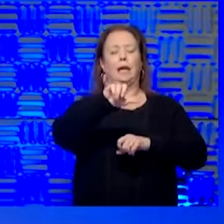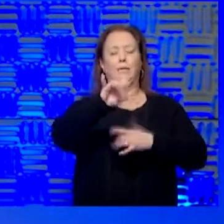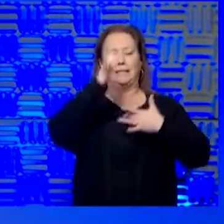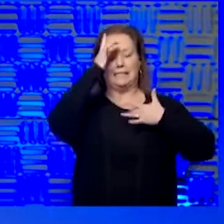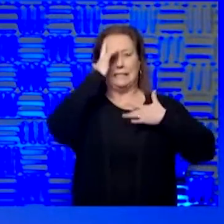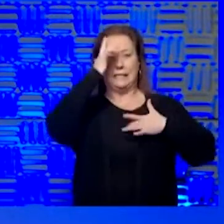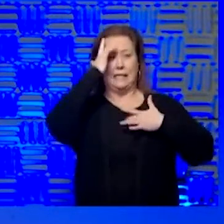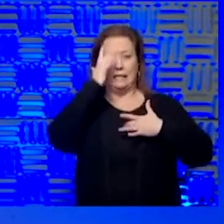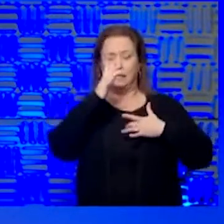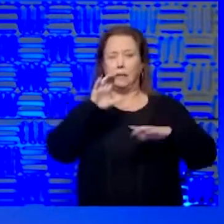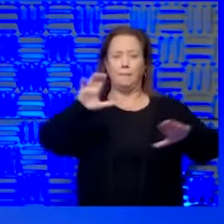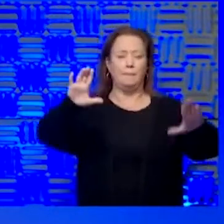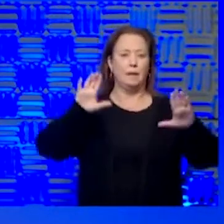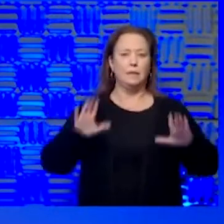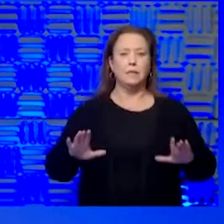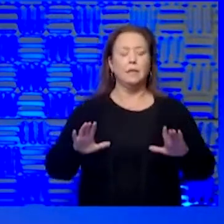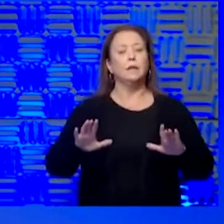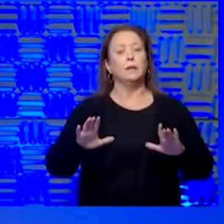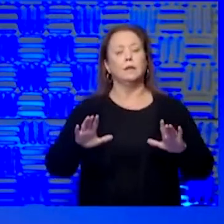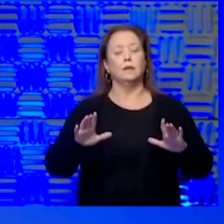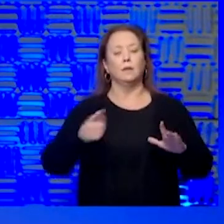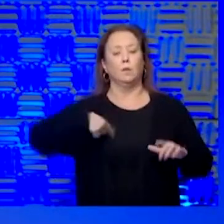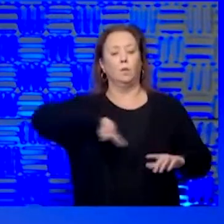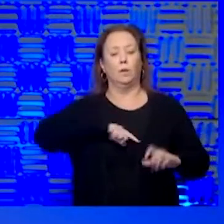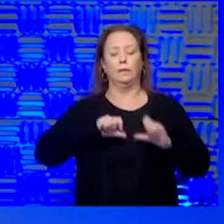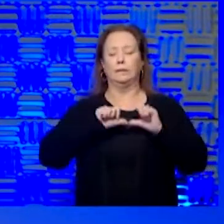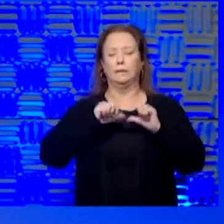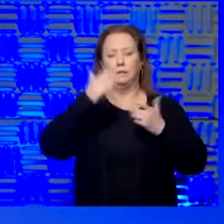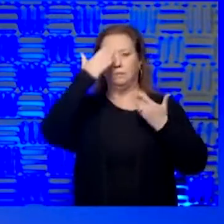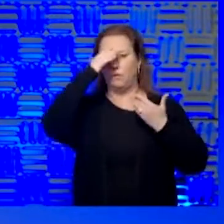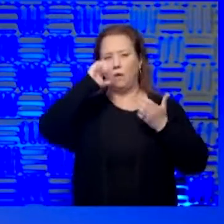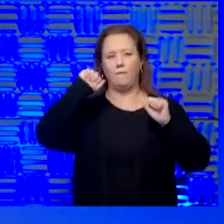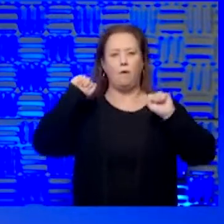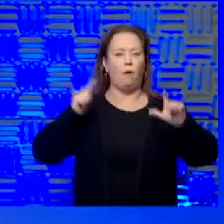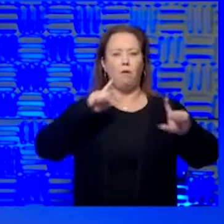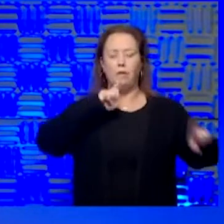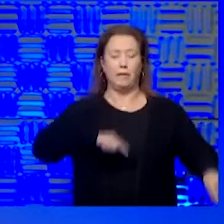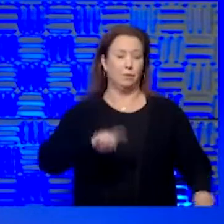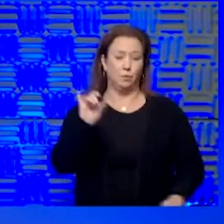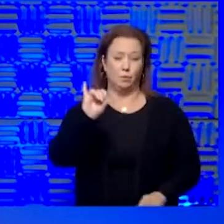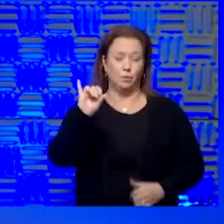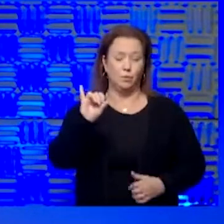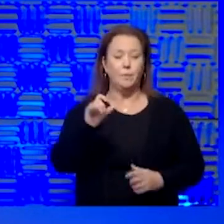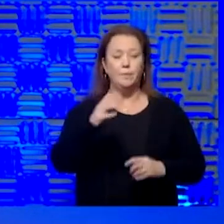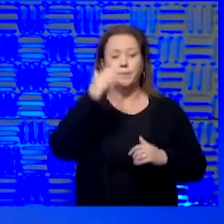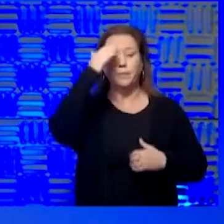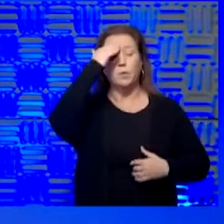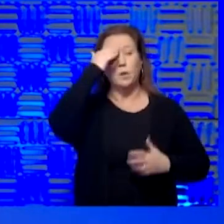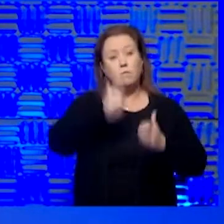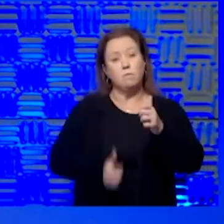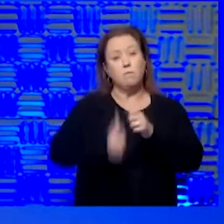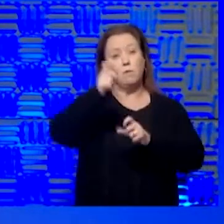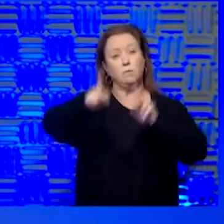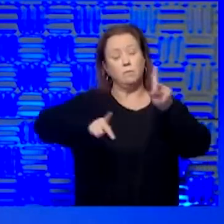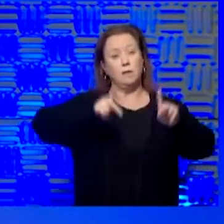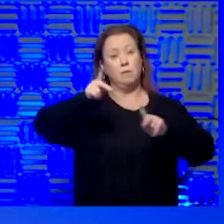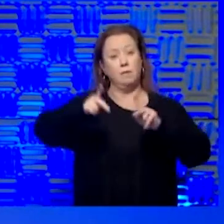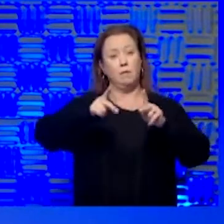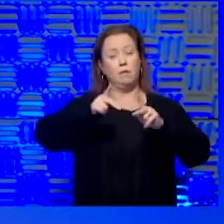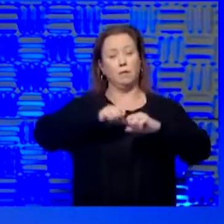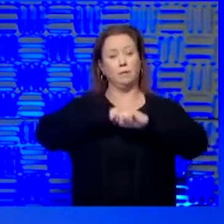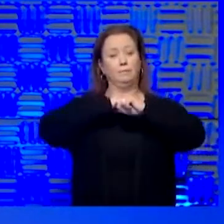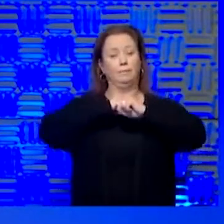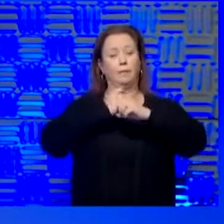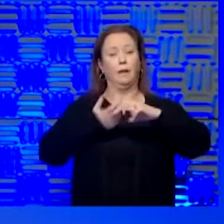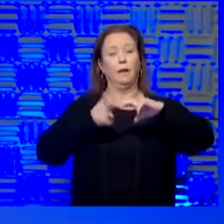disease is amazing. It's incredible. We still don't know all the answers for that either. We know that most people can probably mount